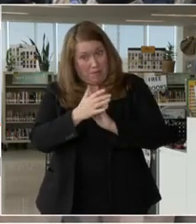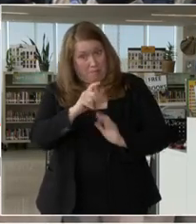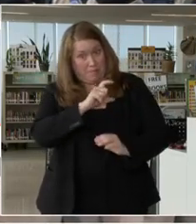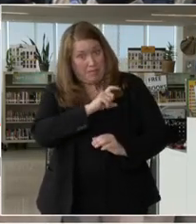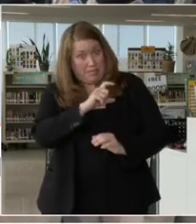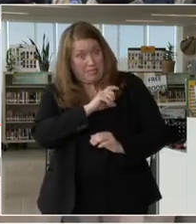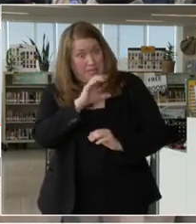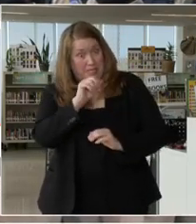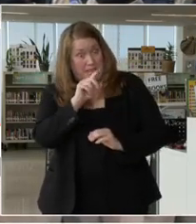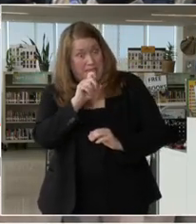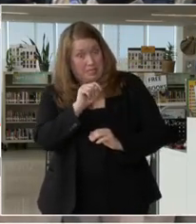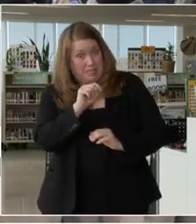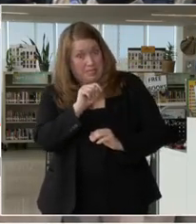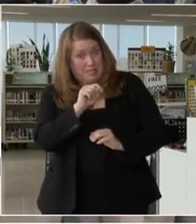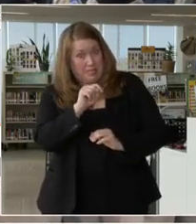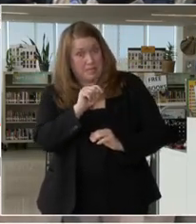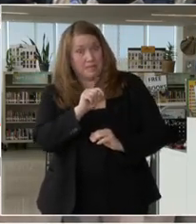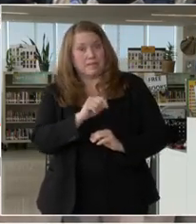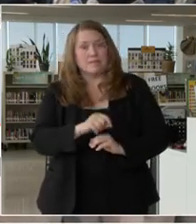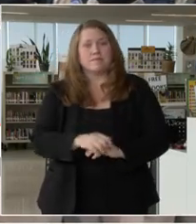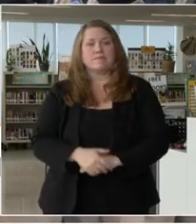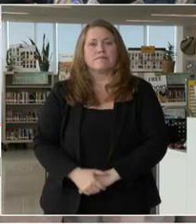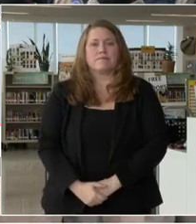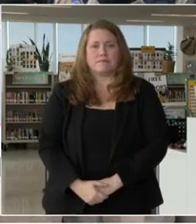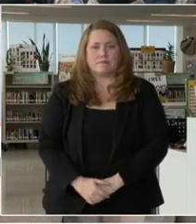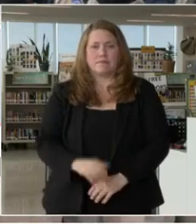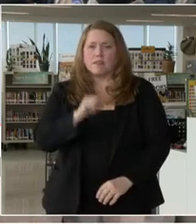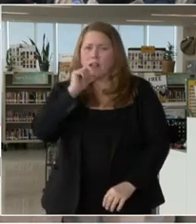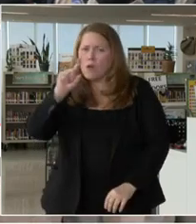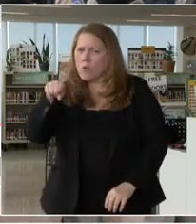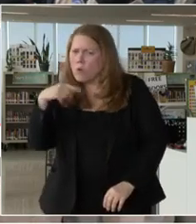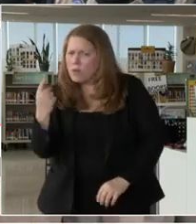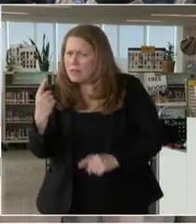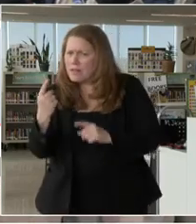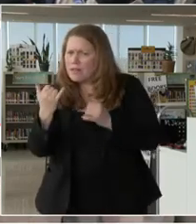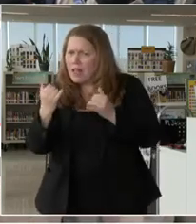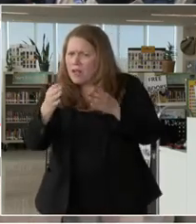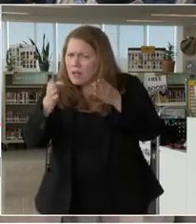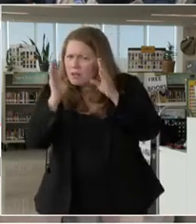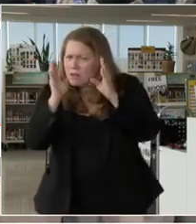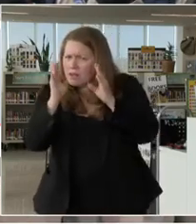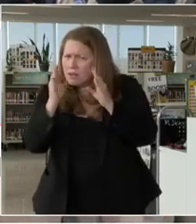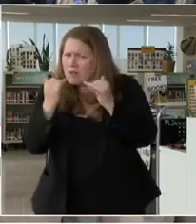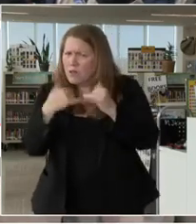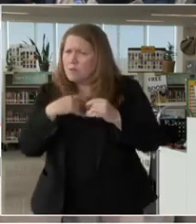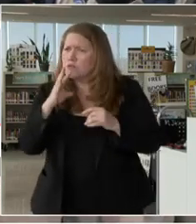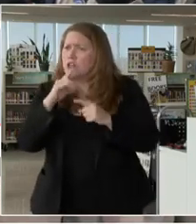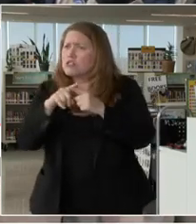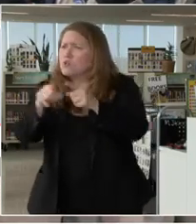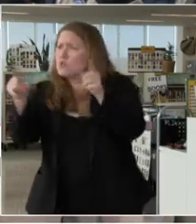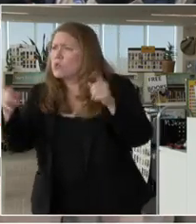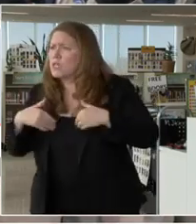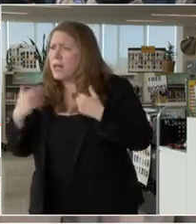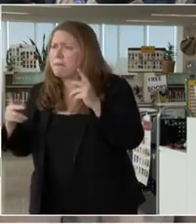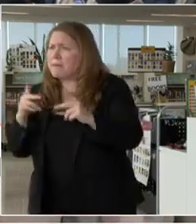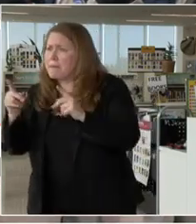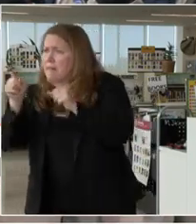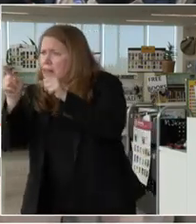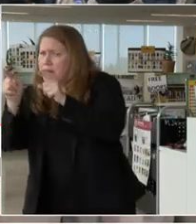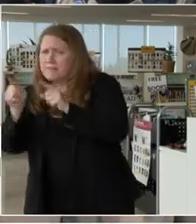A little bit more about the program. Not only, now check this out. I'm talking to these young people over here.